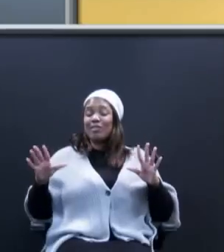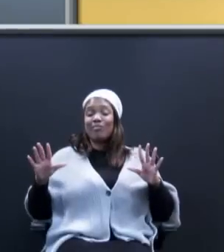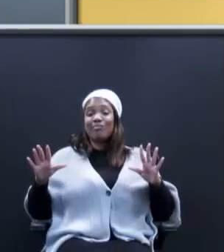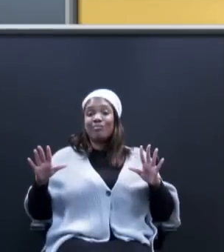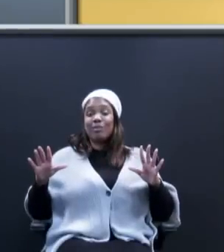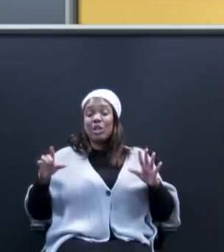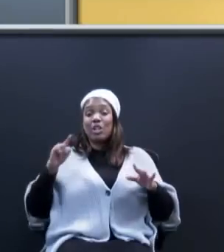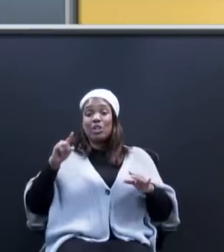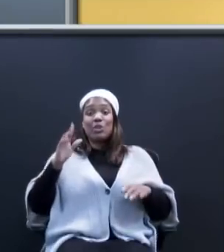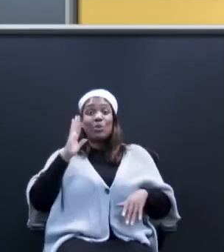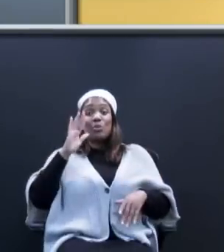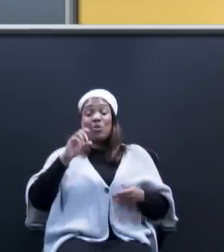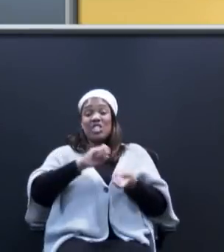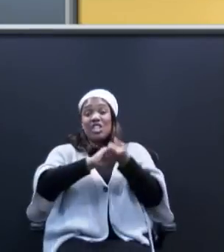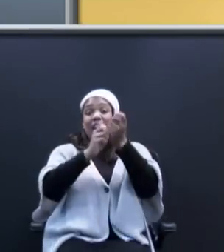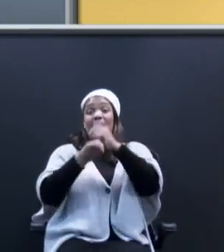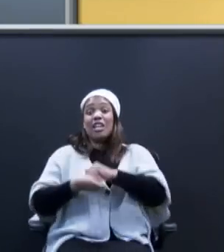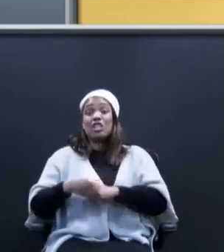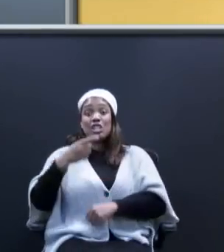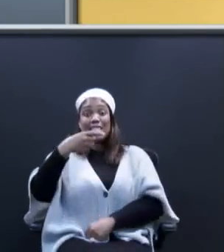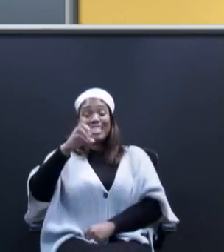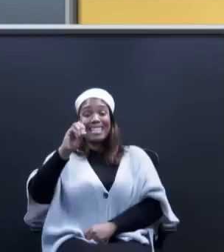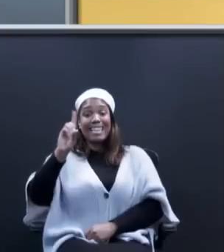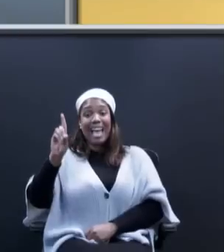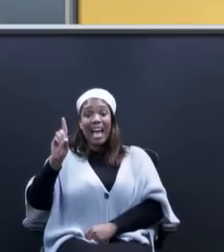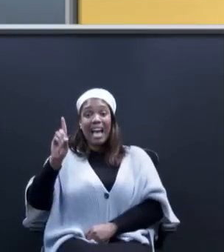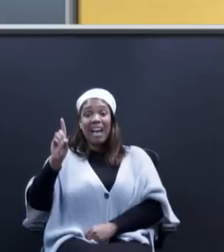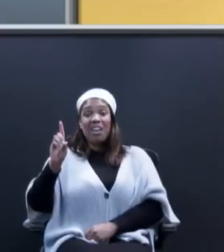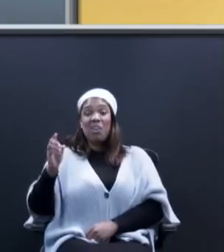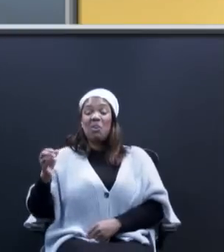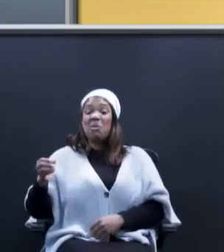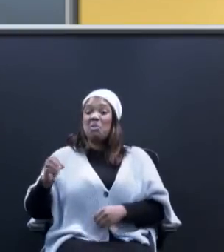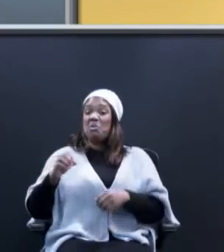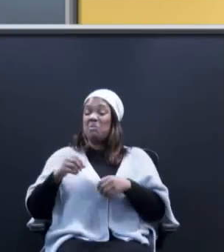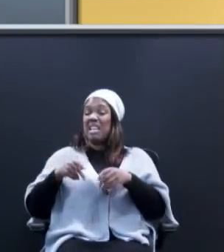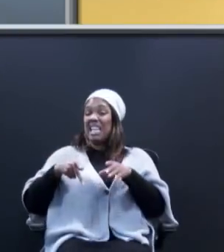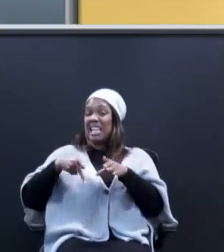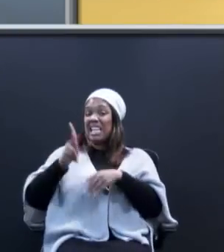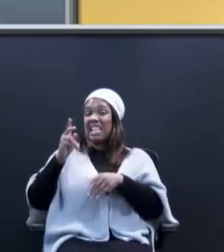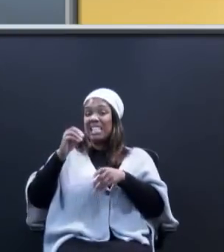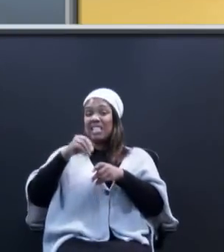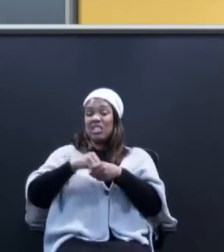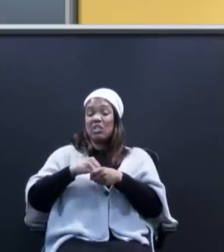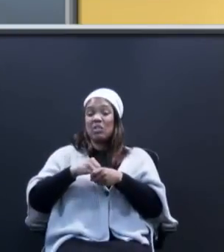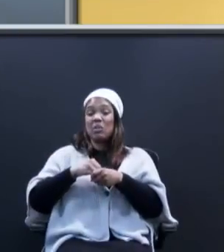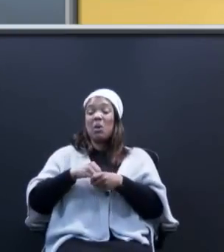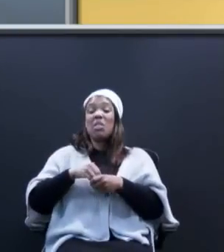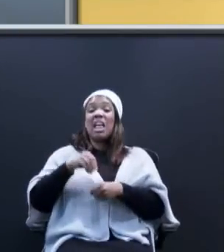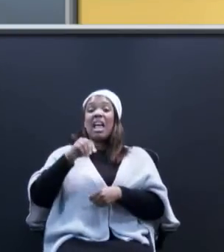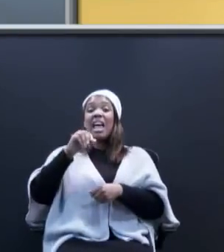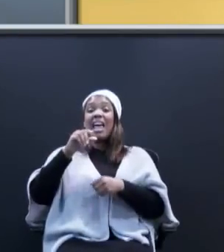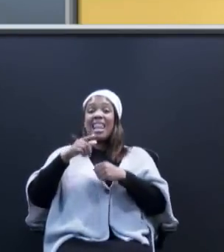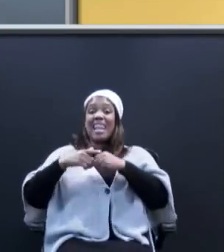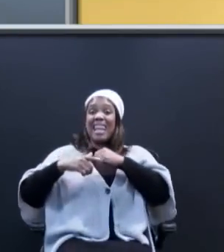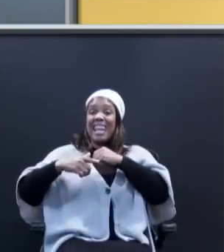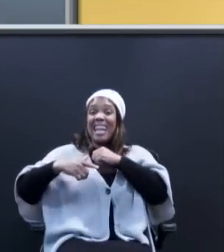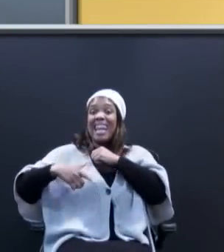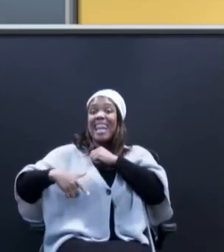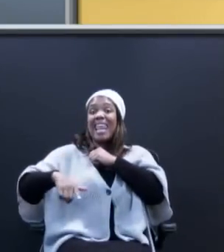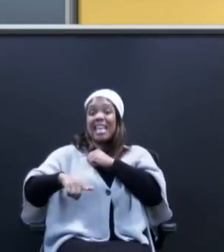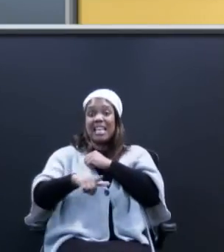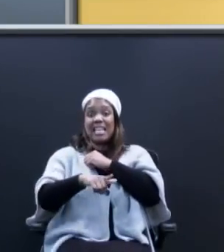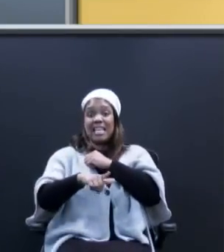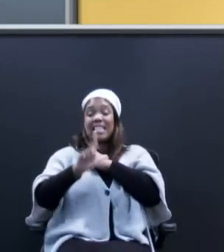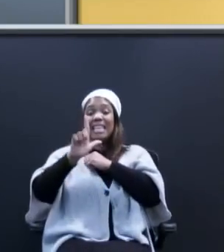you're going to either be God or you're going to be in the lake of fire. Because once you are born, sisters and brothers, you will